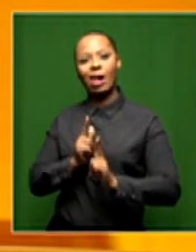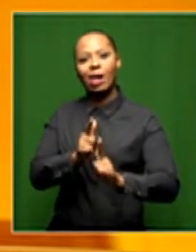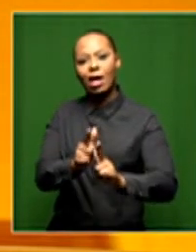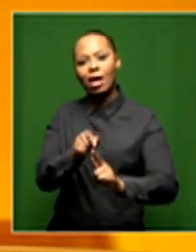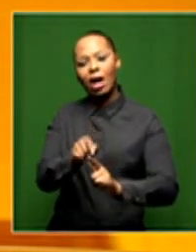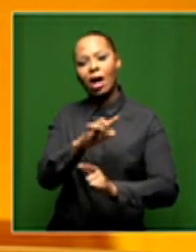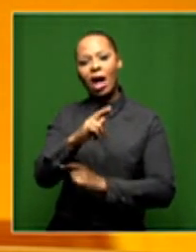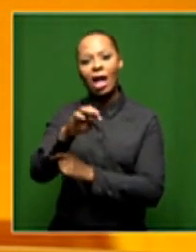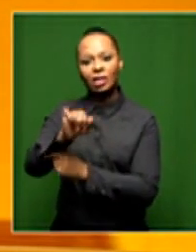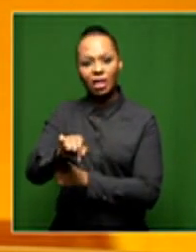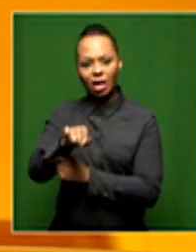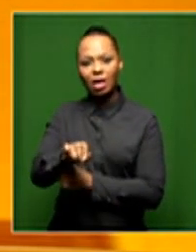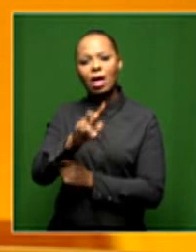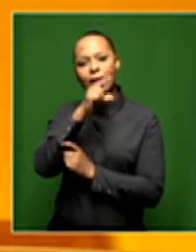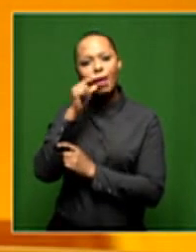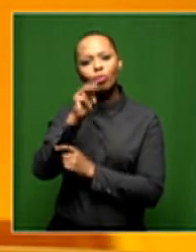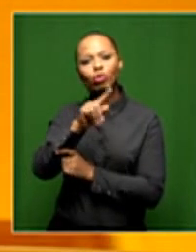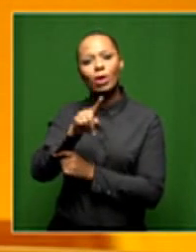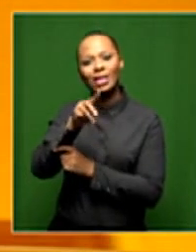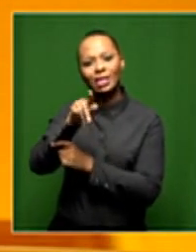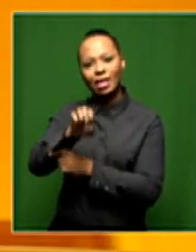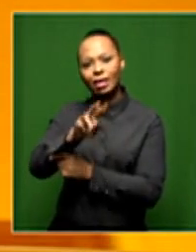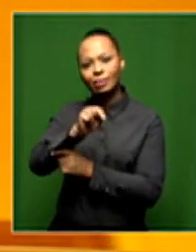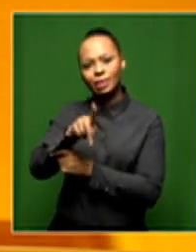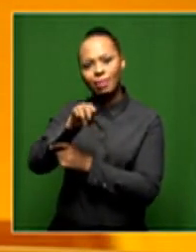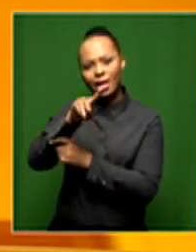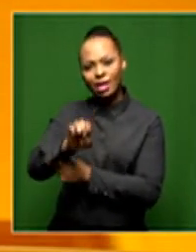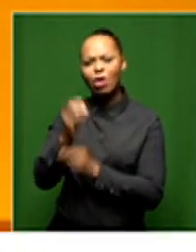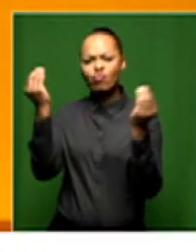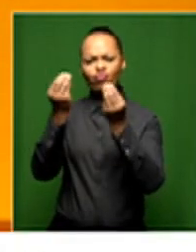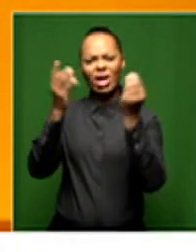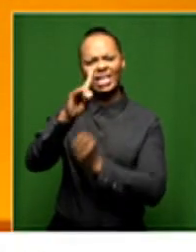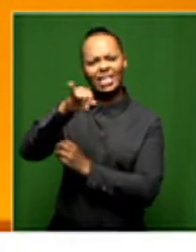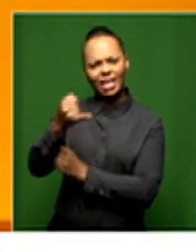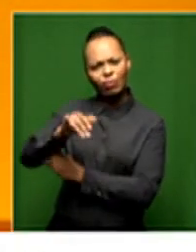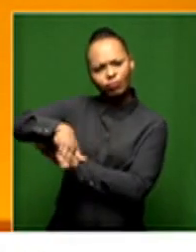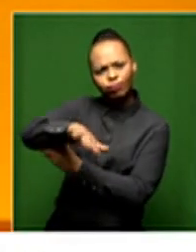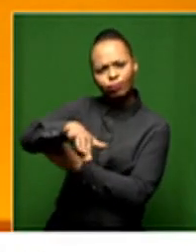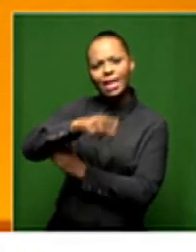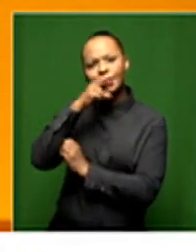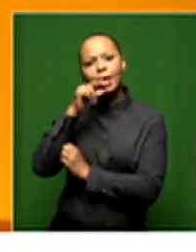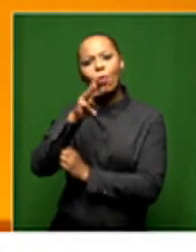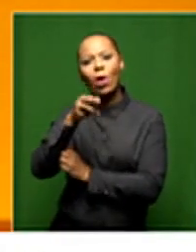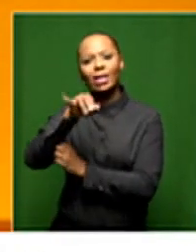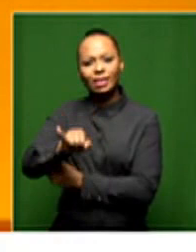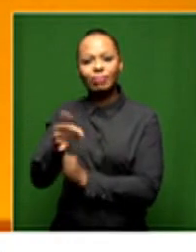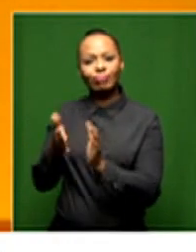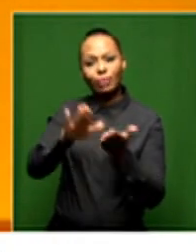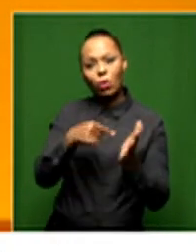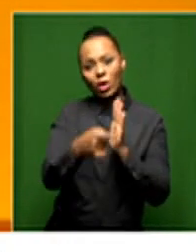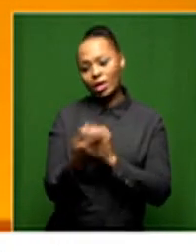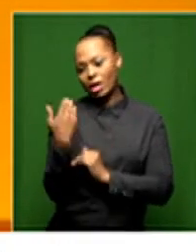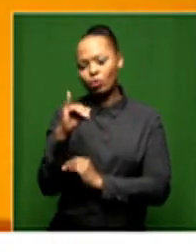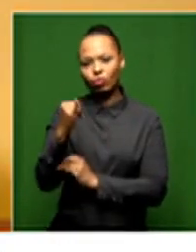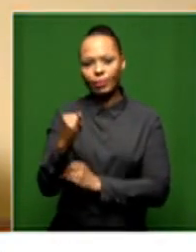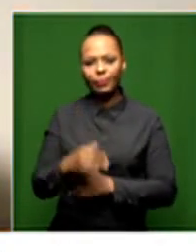Kulca, Mzwandile Nzimande, who was also a DJ and popularly known as DJ Wandi, died earlier in the week in Johannesburg. He